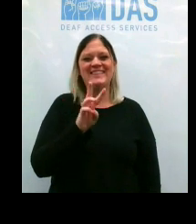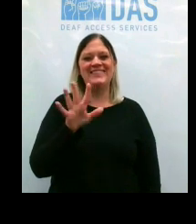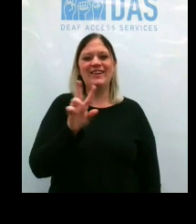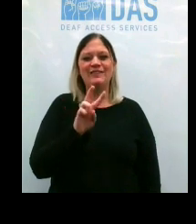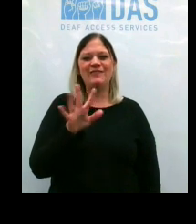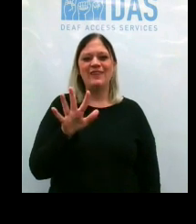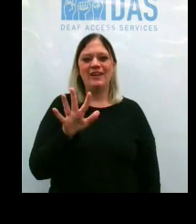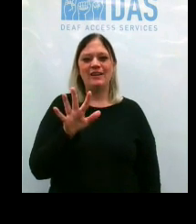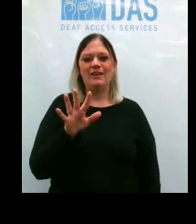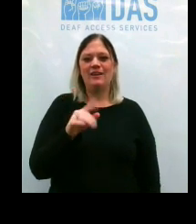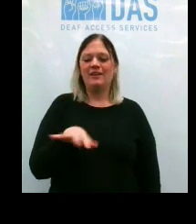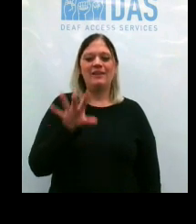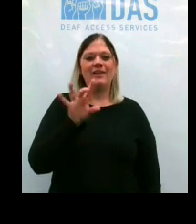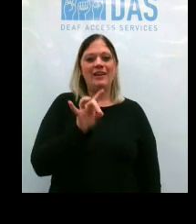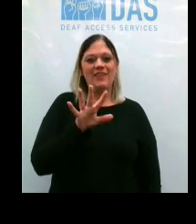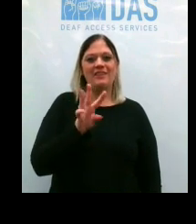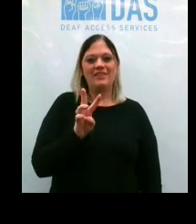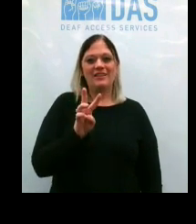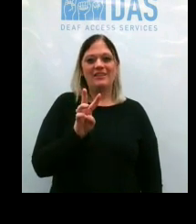716-856-6525. So that's